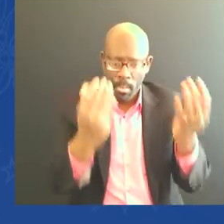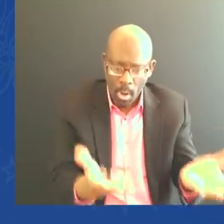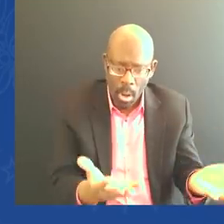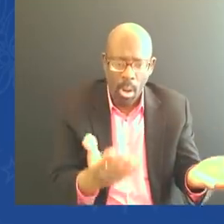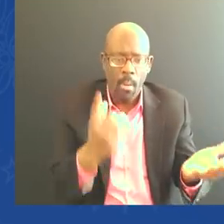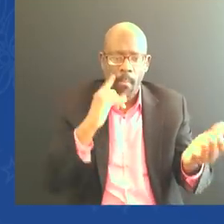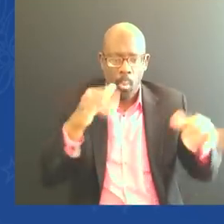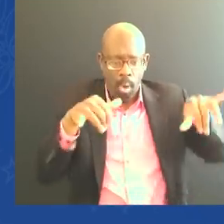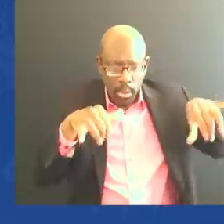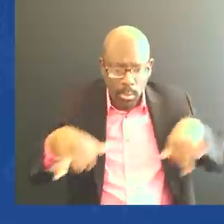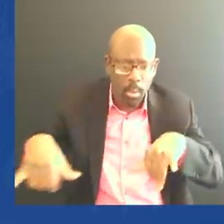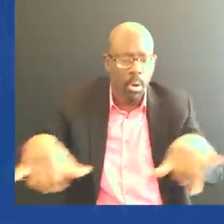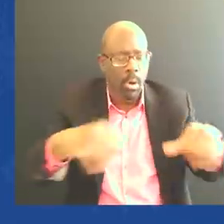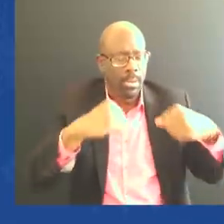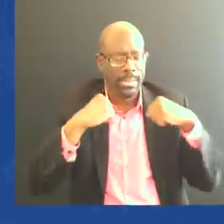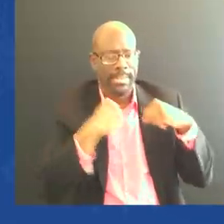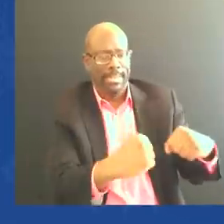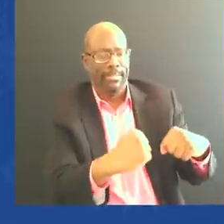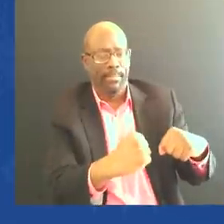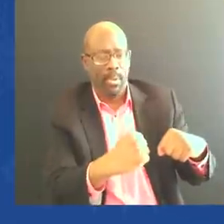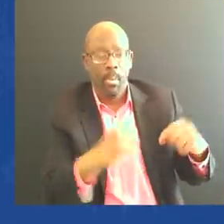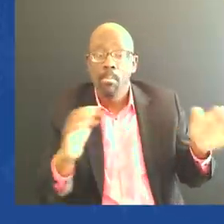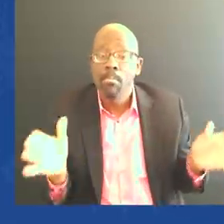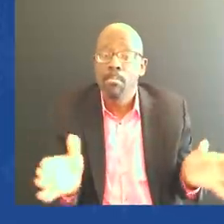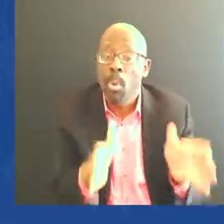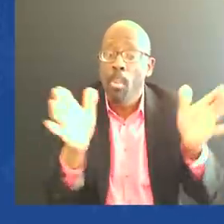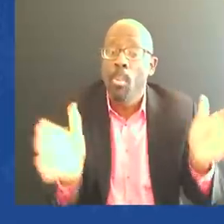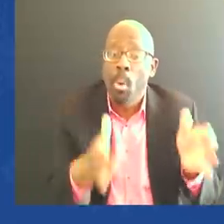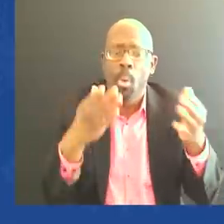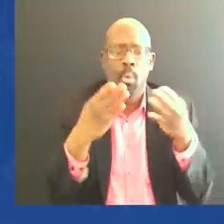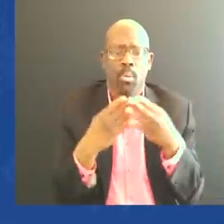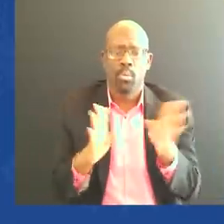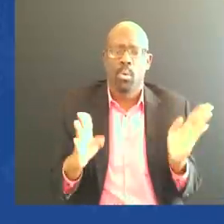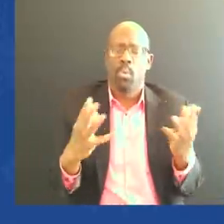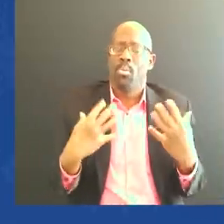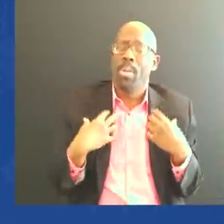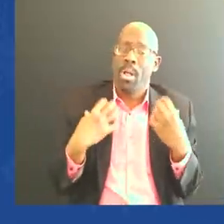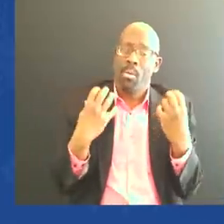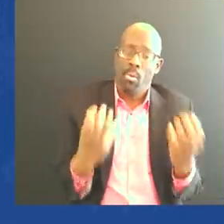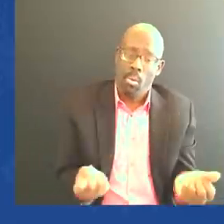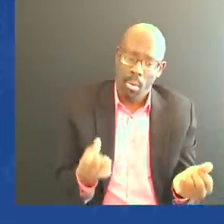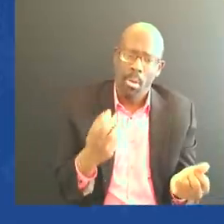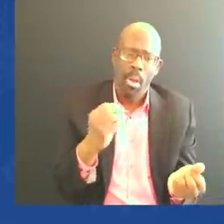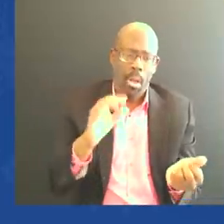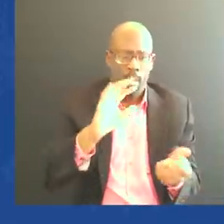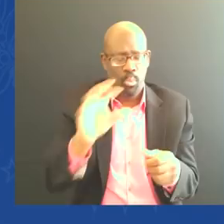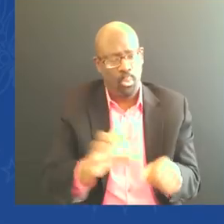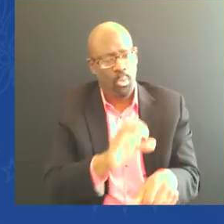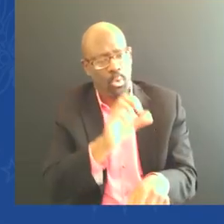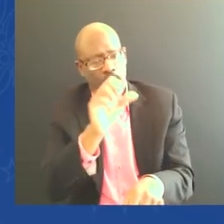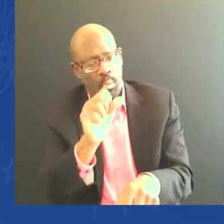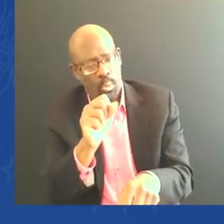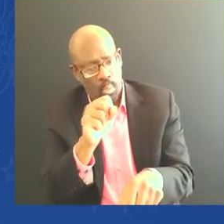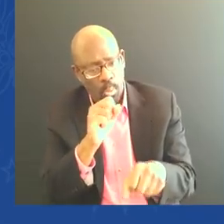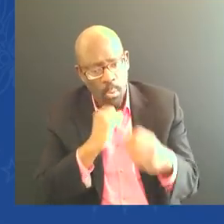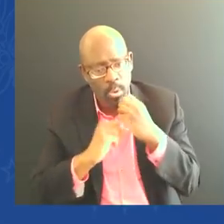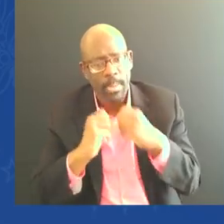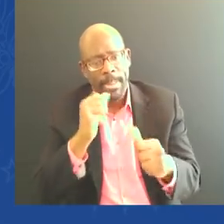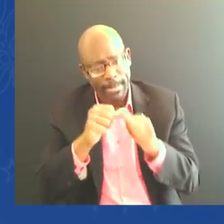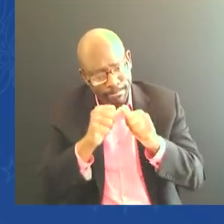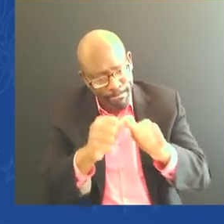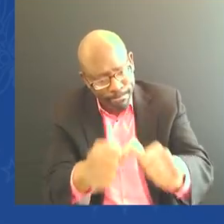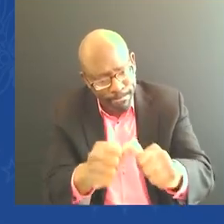promote the general welfare, and secure the blessings of liberty to ourselves